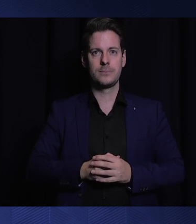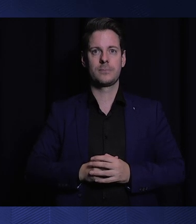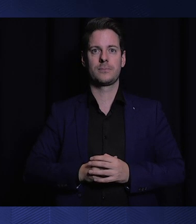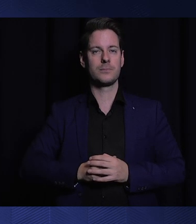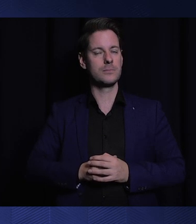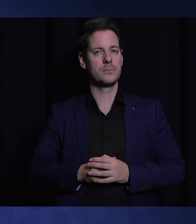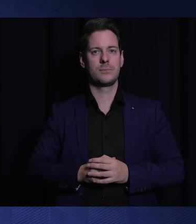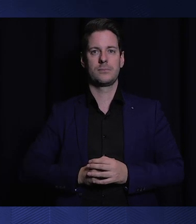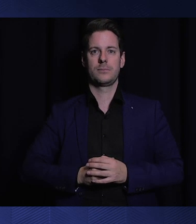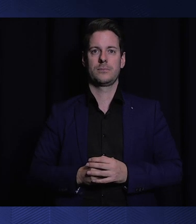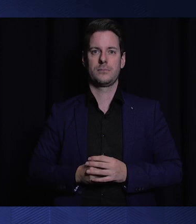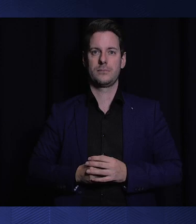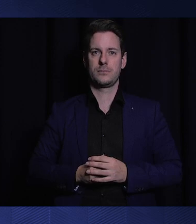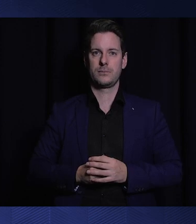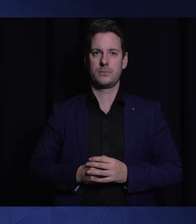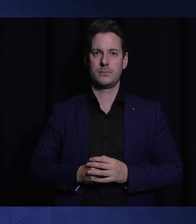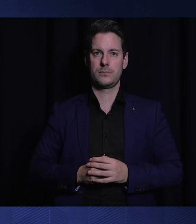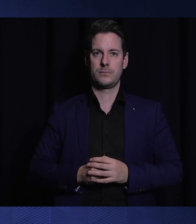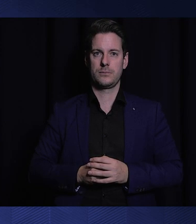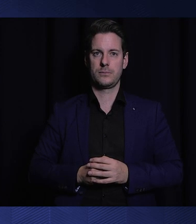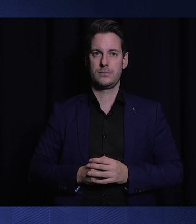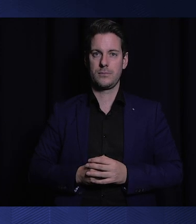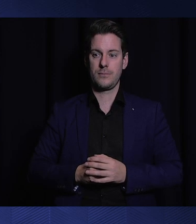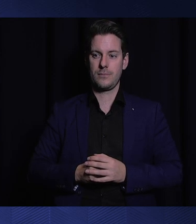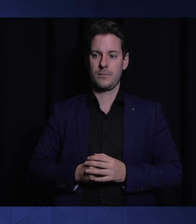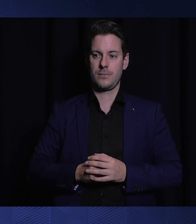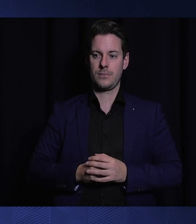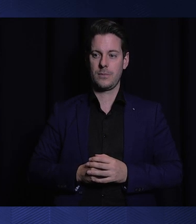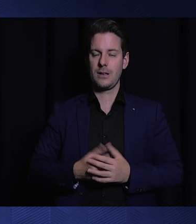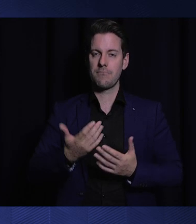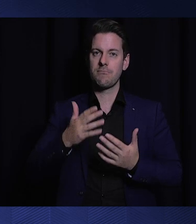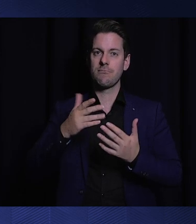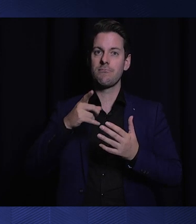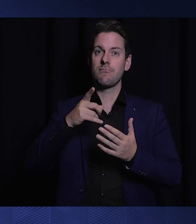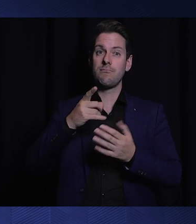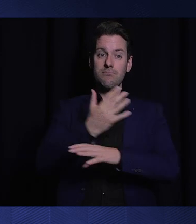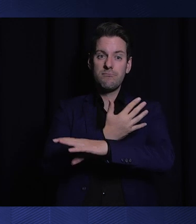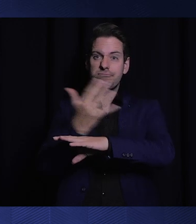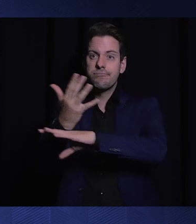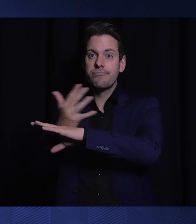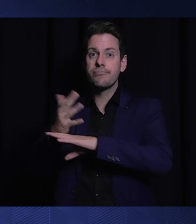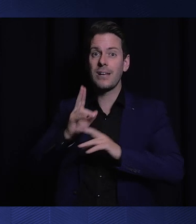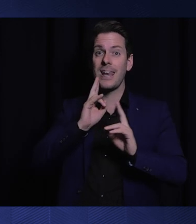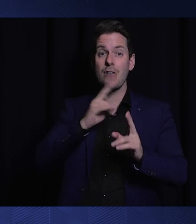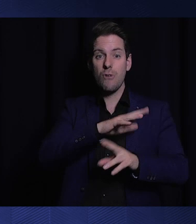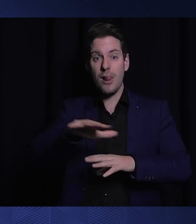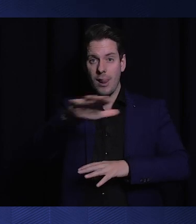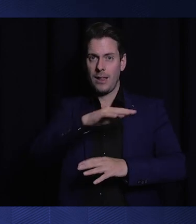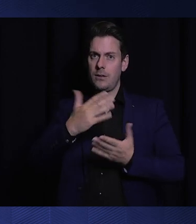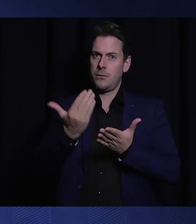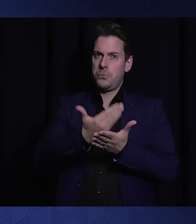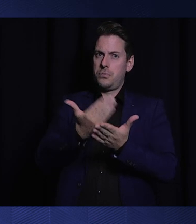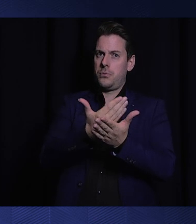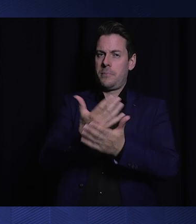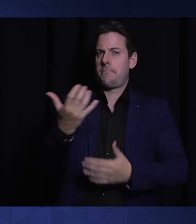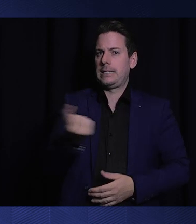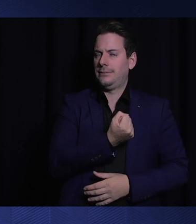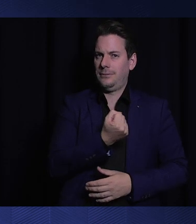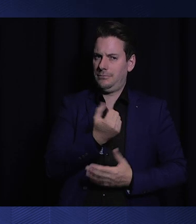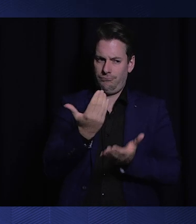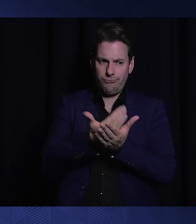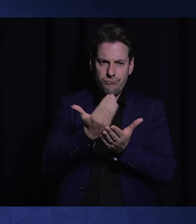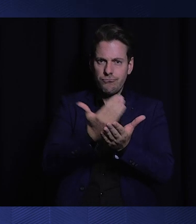Natural habitat conservation is the most important in sponge city. For example,